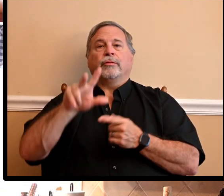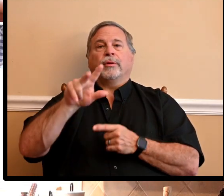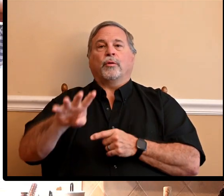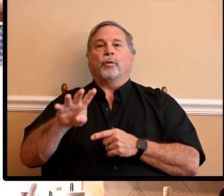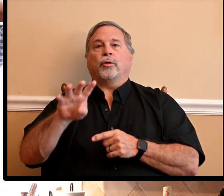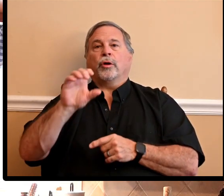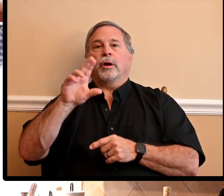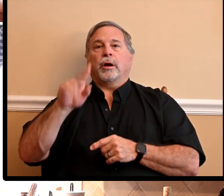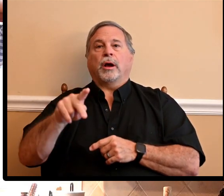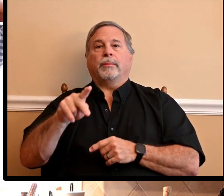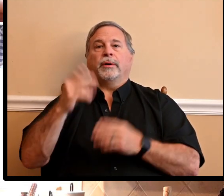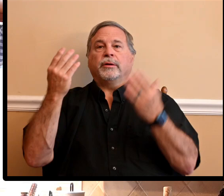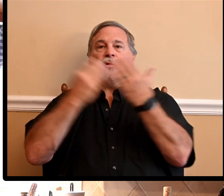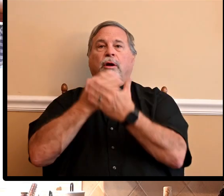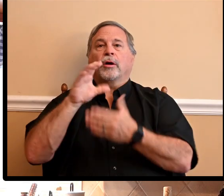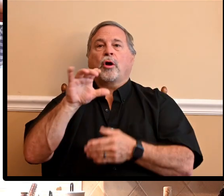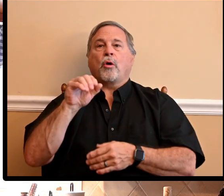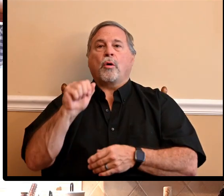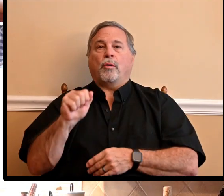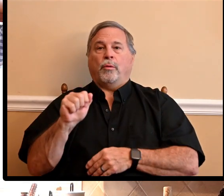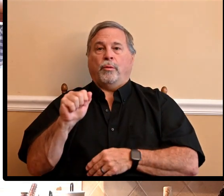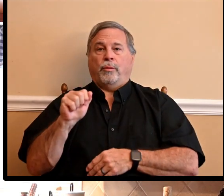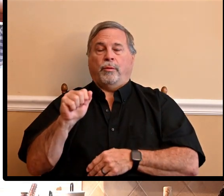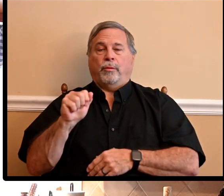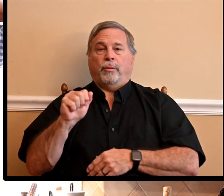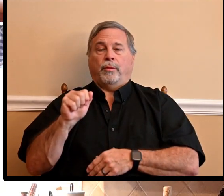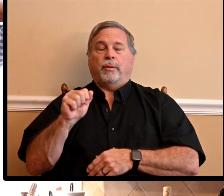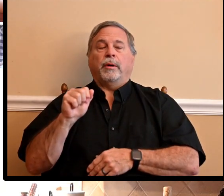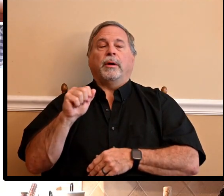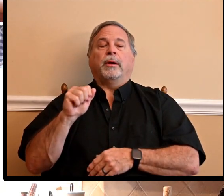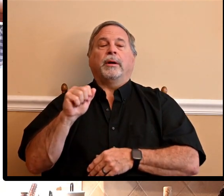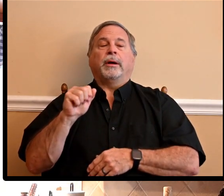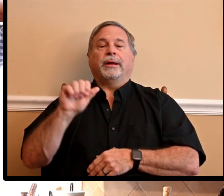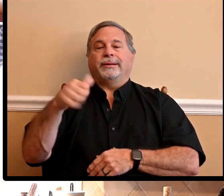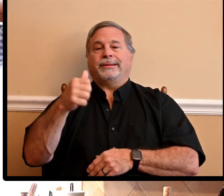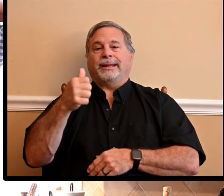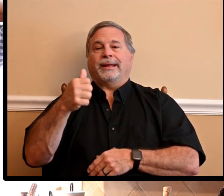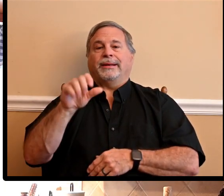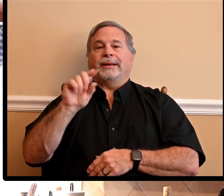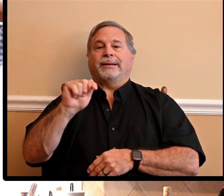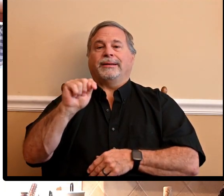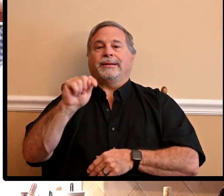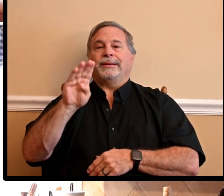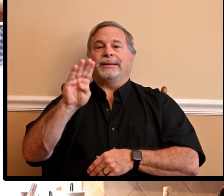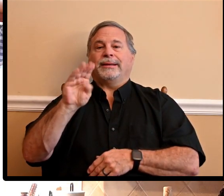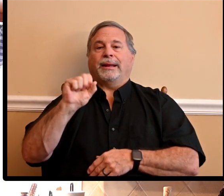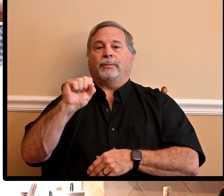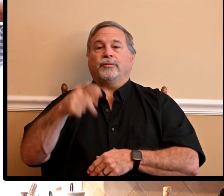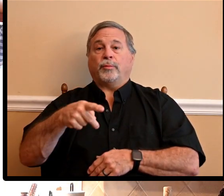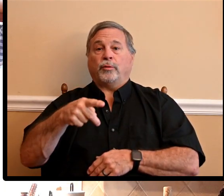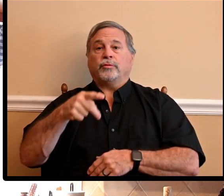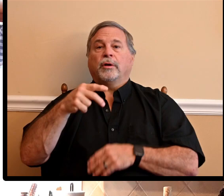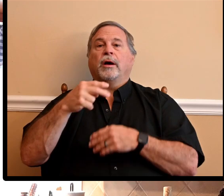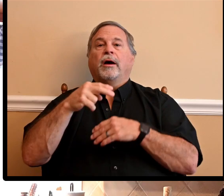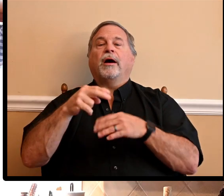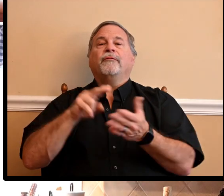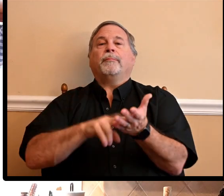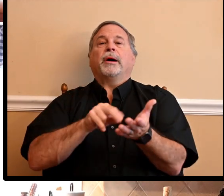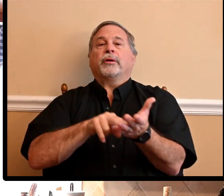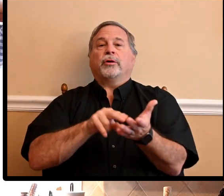We're using 3/4 cup of a dark cocoa powder. We have 10 tablespoons of